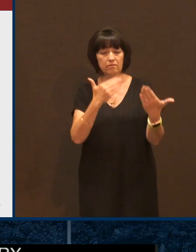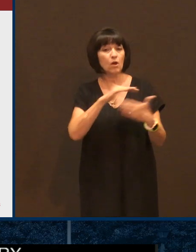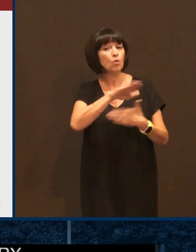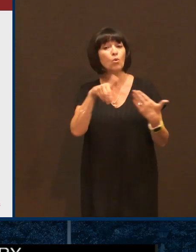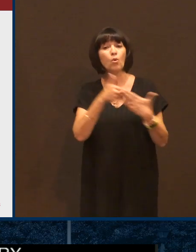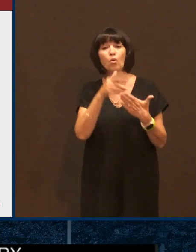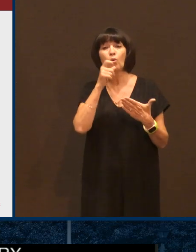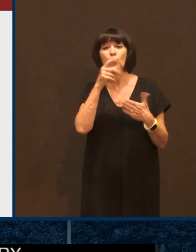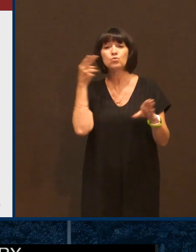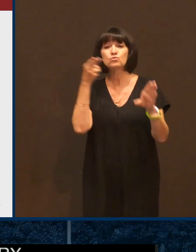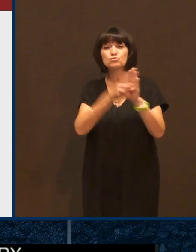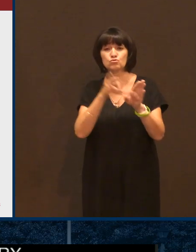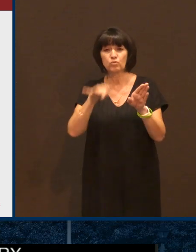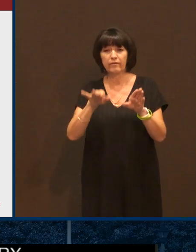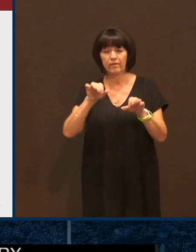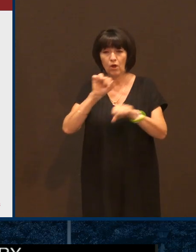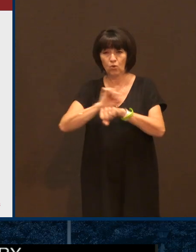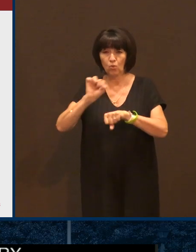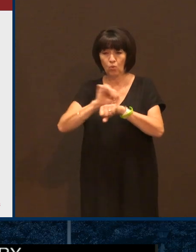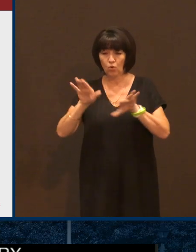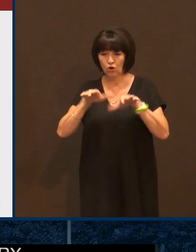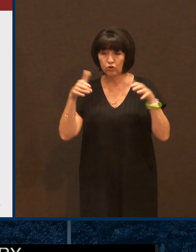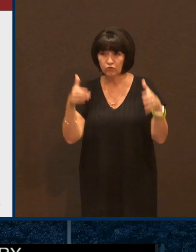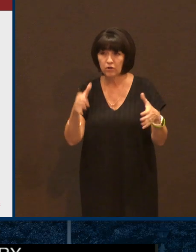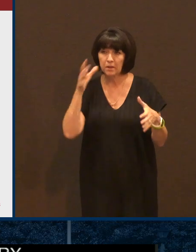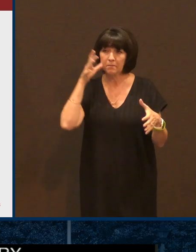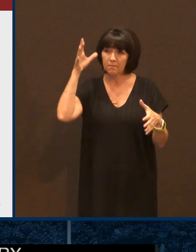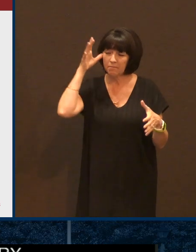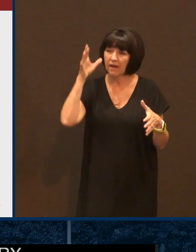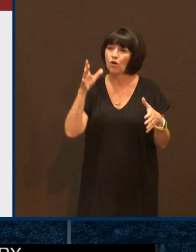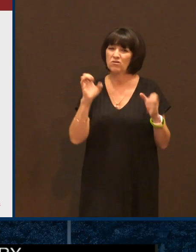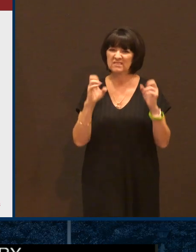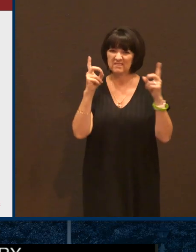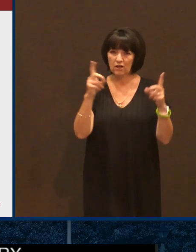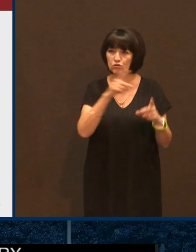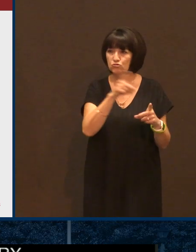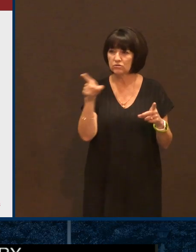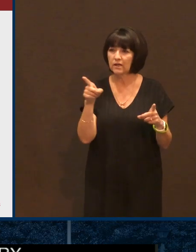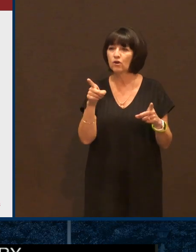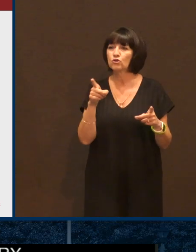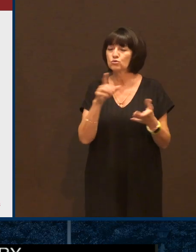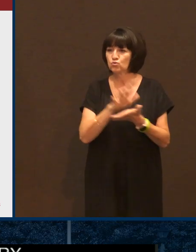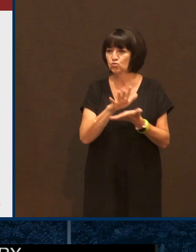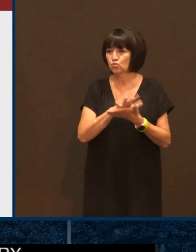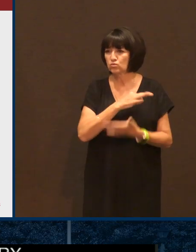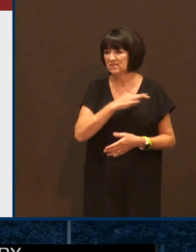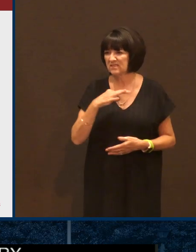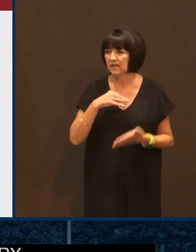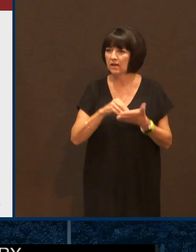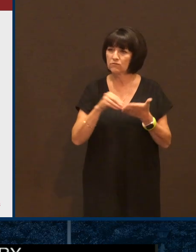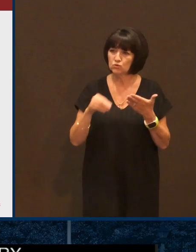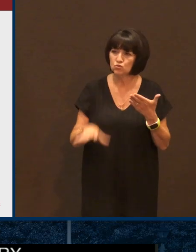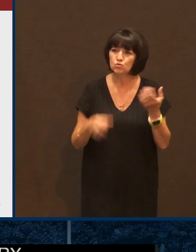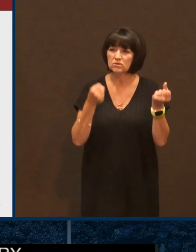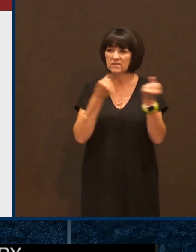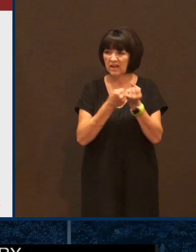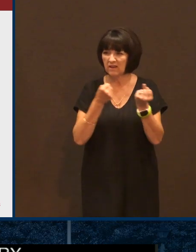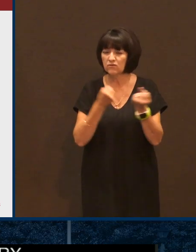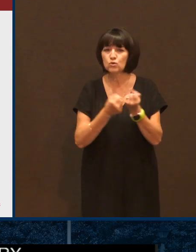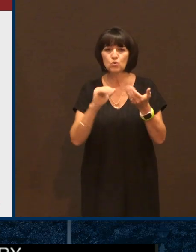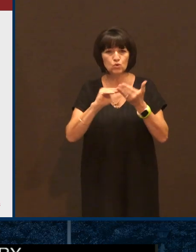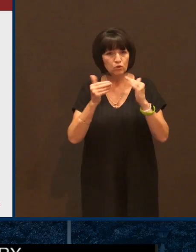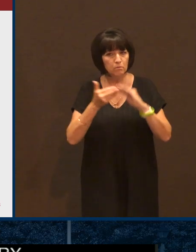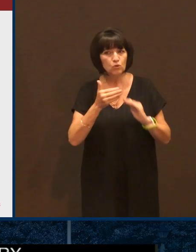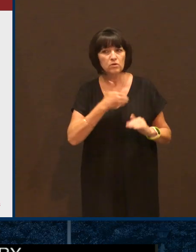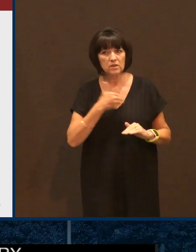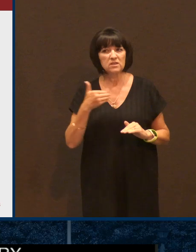as well, parents, educators, staff, students, advocates, community members. A lot of really hard work. There's still a lot of work to do.